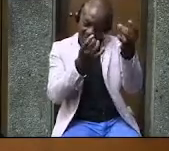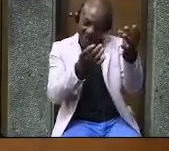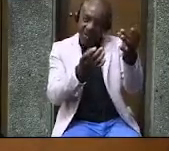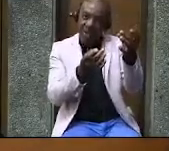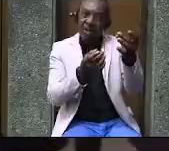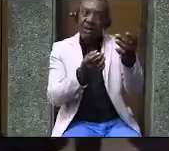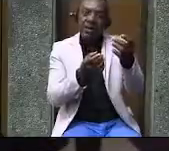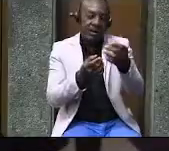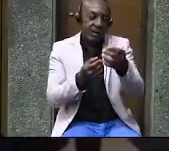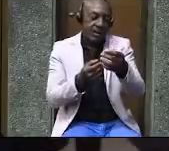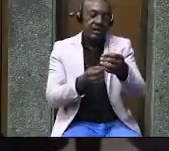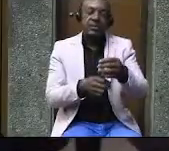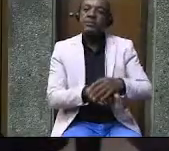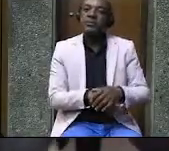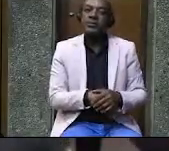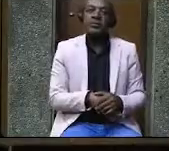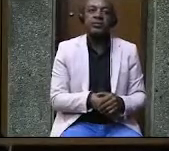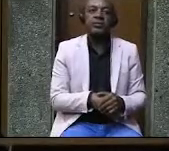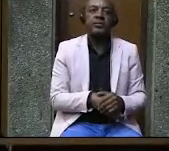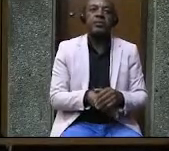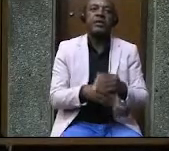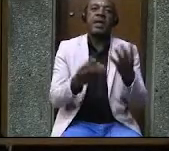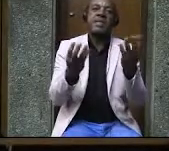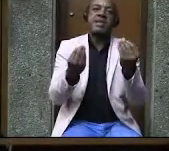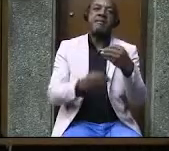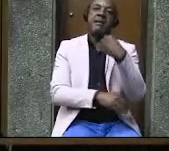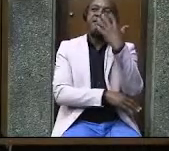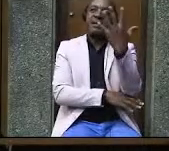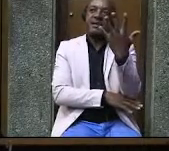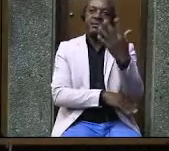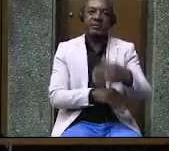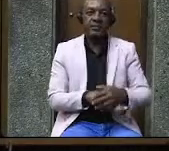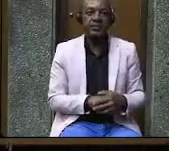Ngiyabonga. Thank you. Number 5.